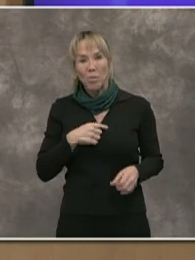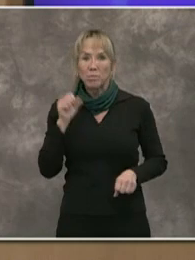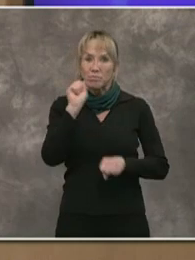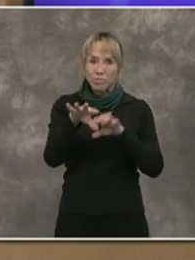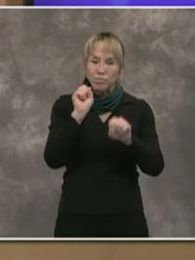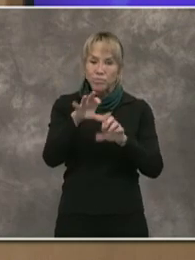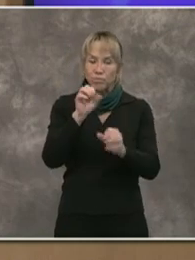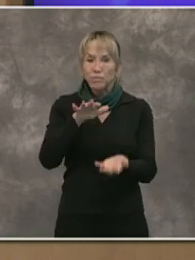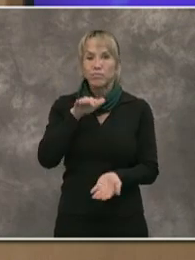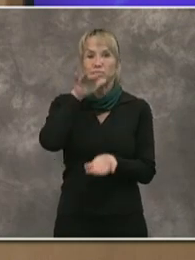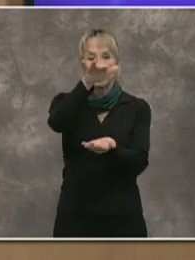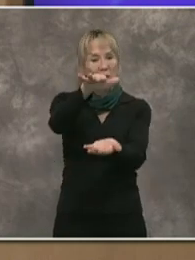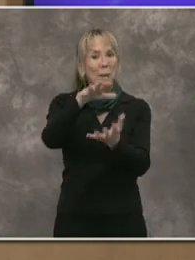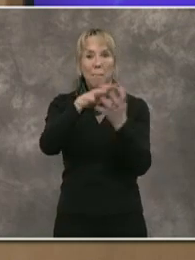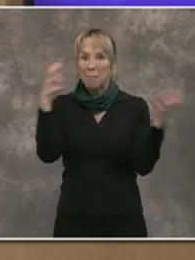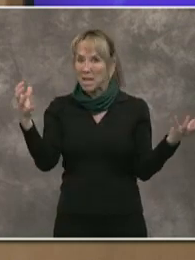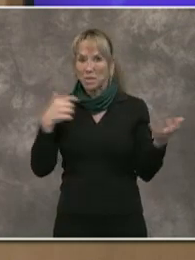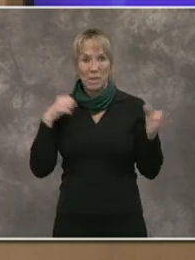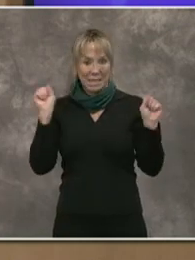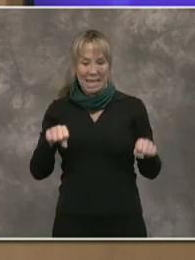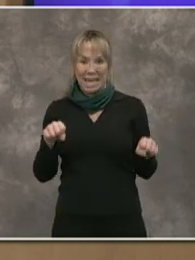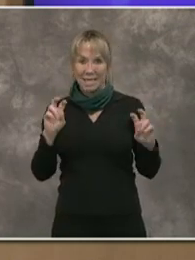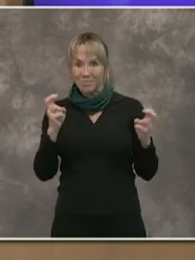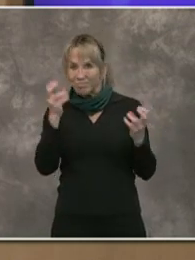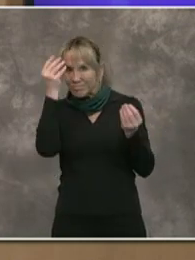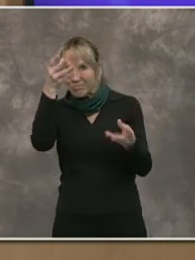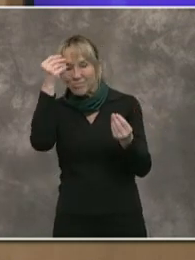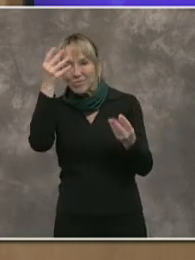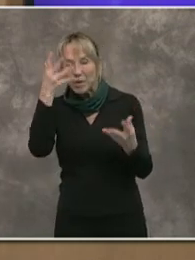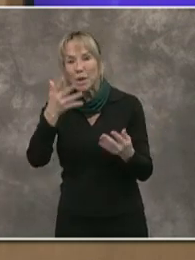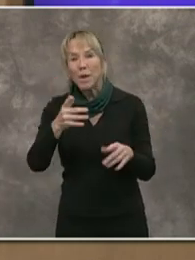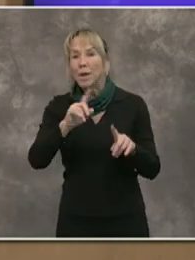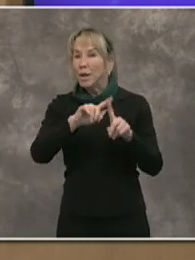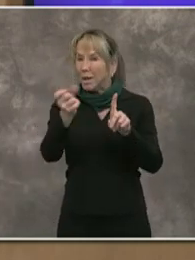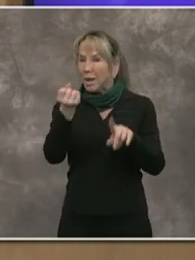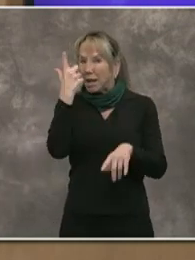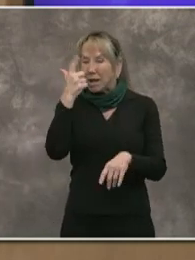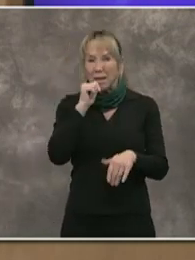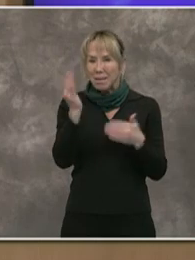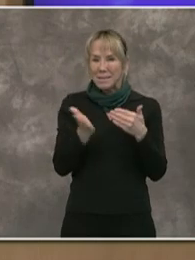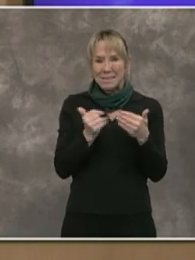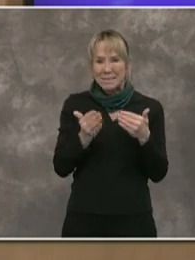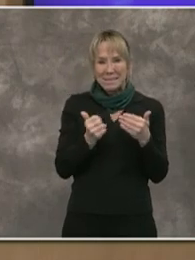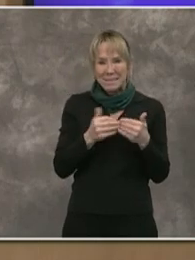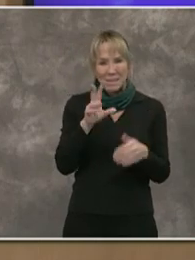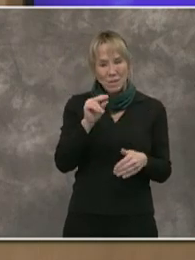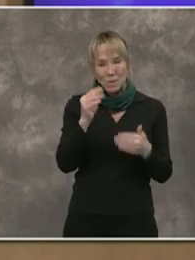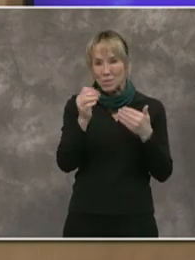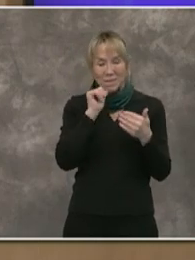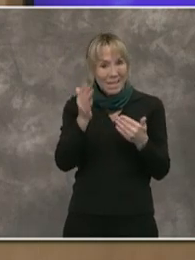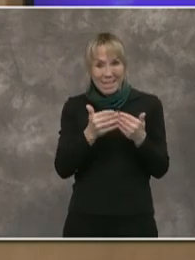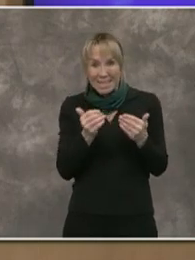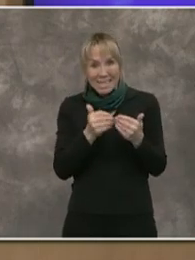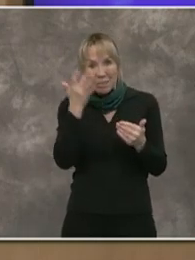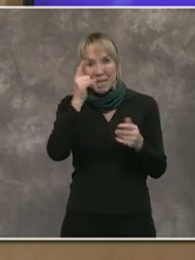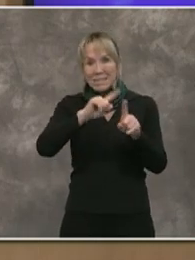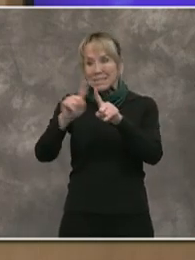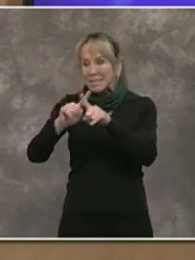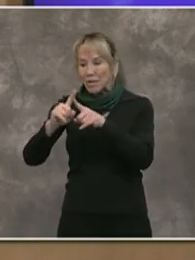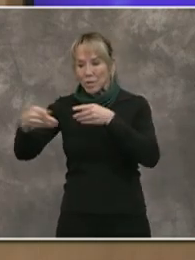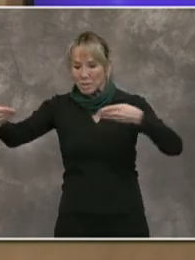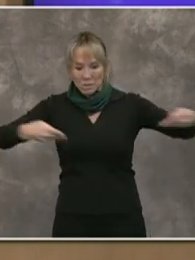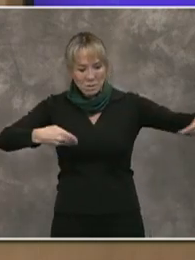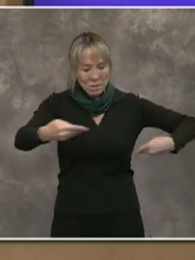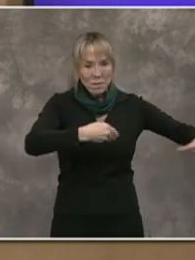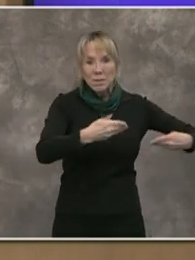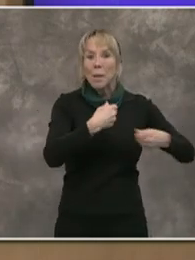as we can in real time, but it is a challenge given the variety of inputs that come in, making sure things